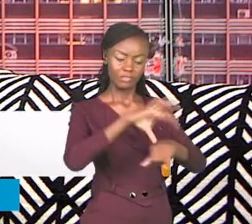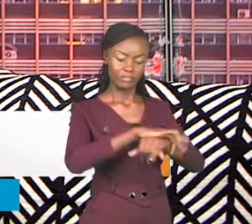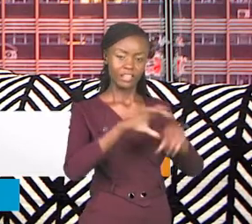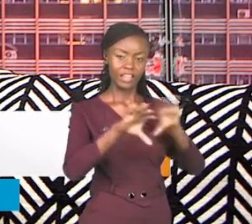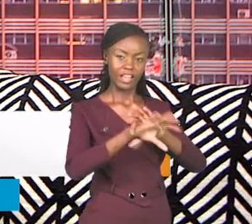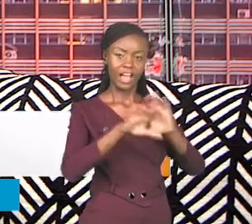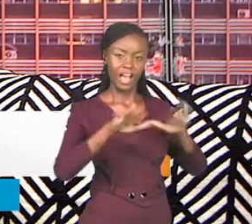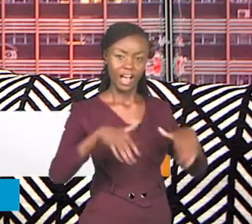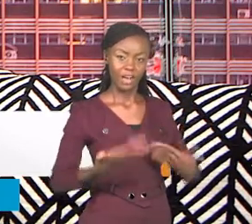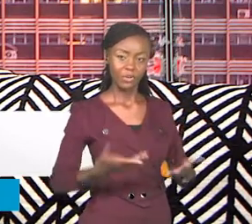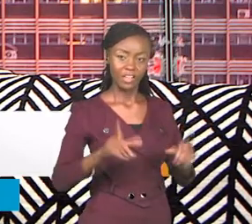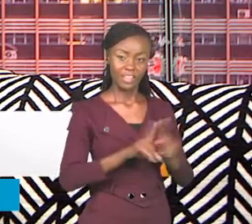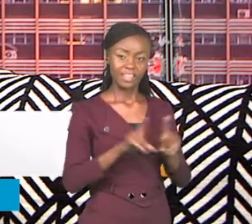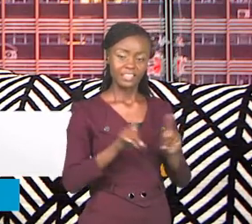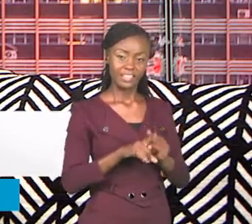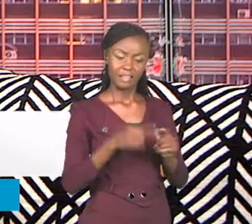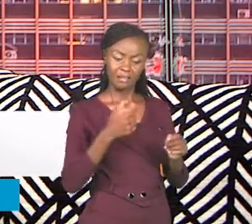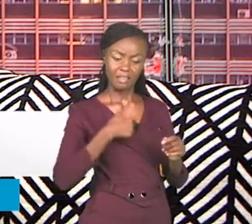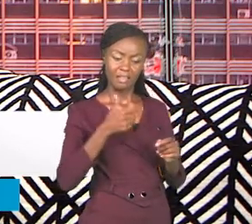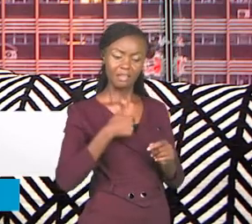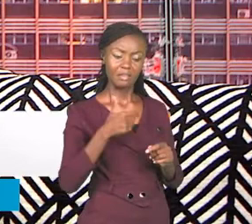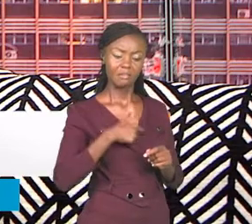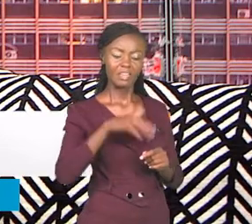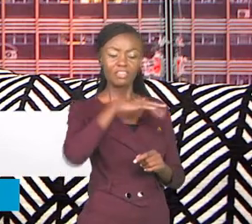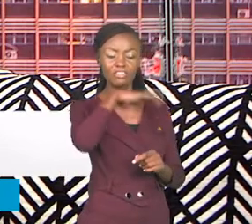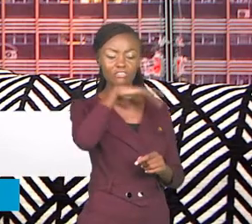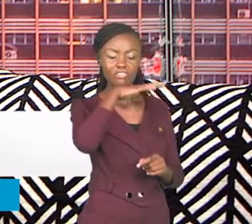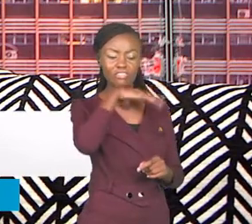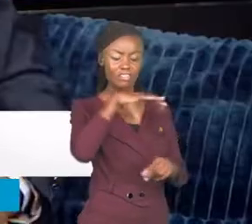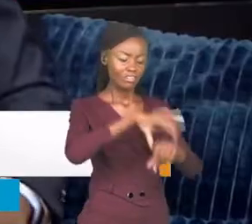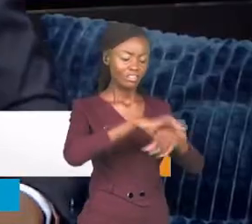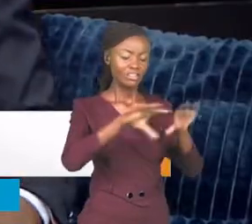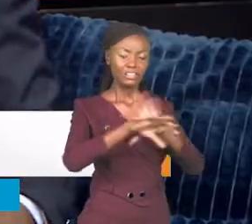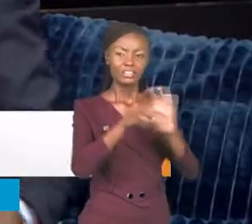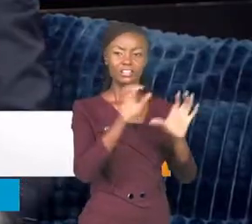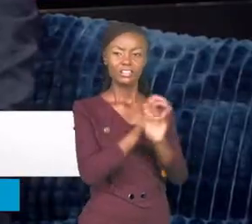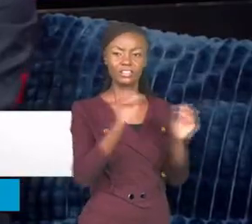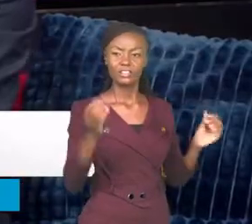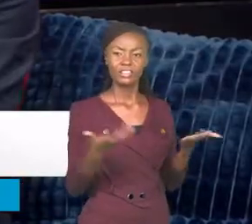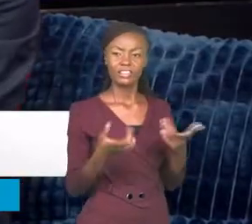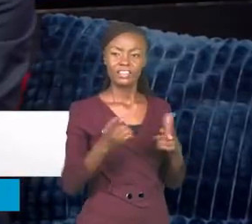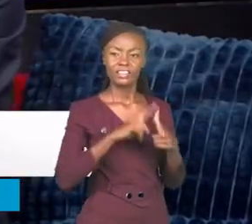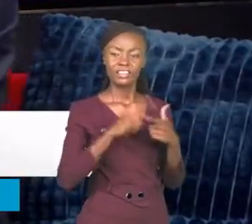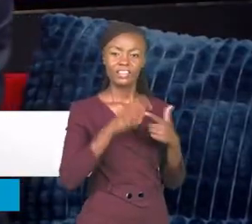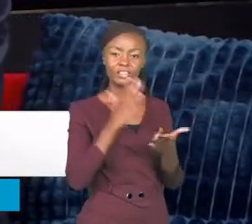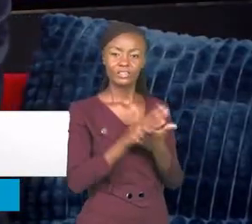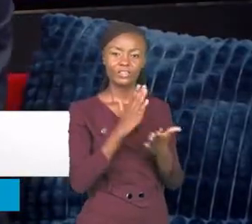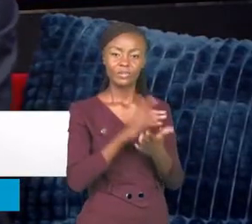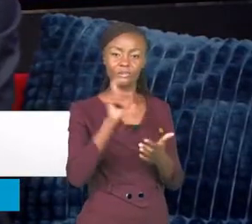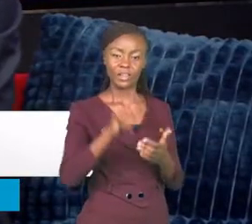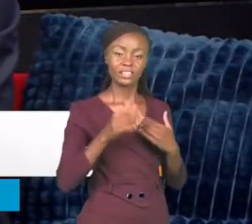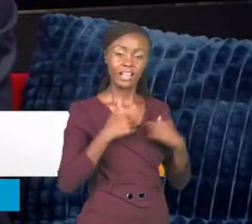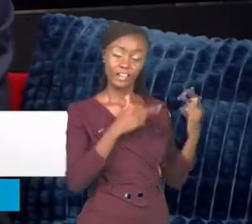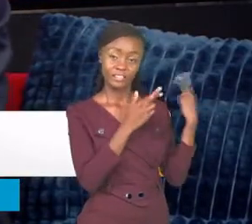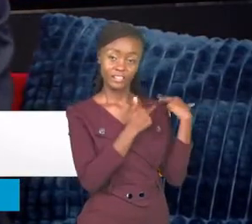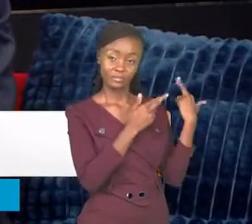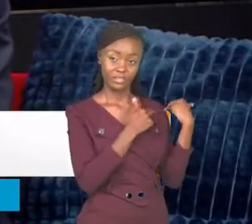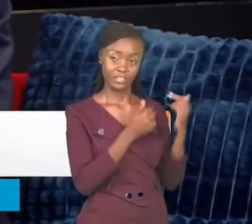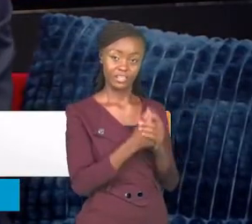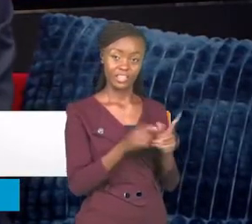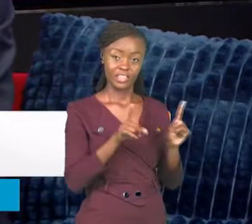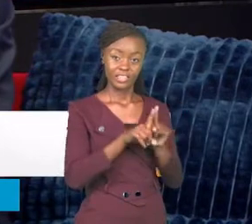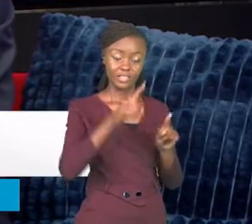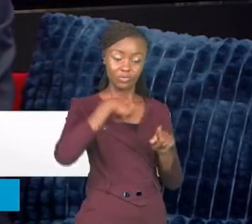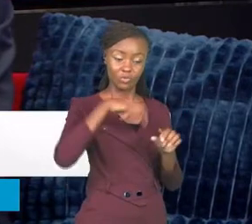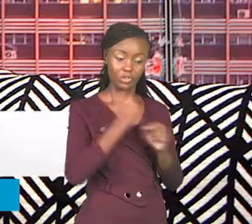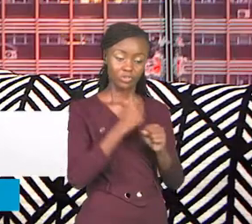mean, I'm not to be tagged. I'm not a dog to be tagged. Wow. So there must be a response somewhere. There must be a response somewhere. Okay. We are doing the same